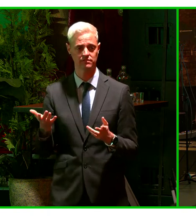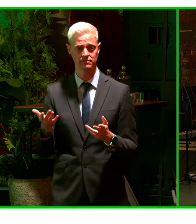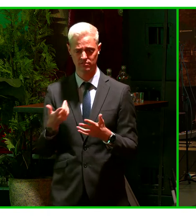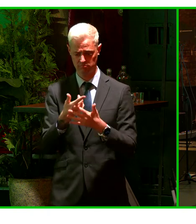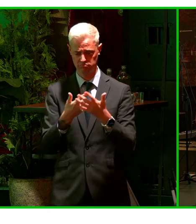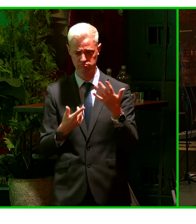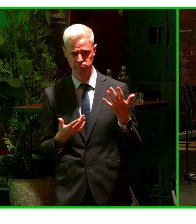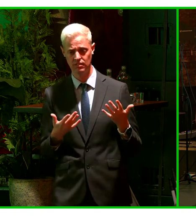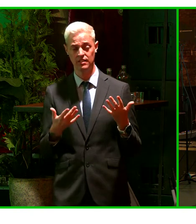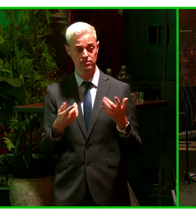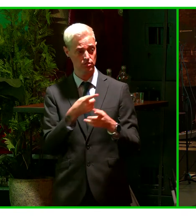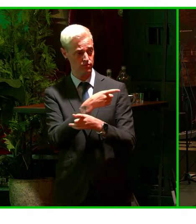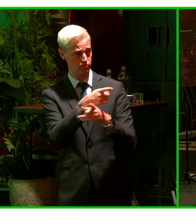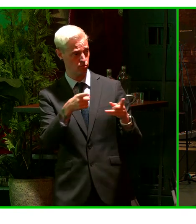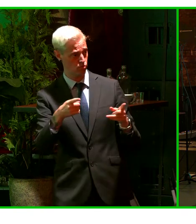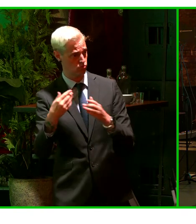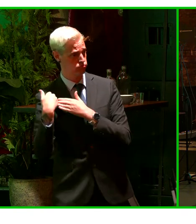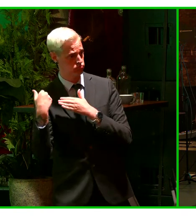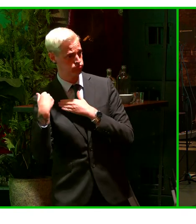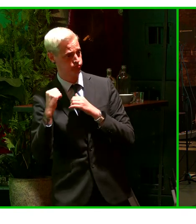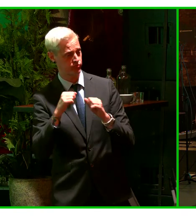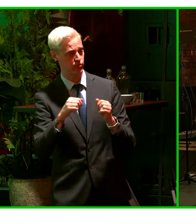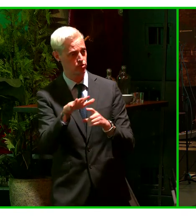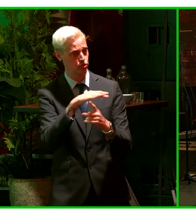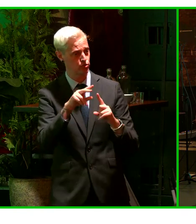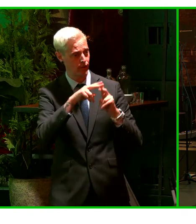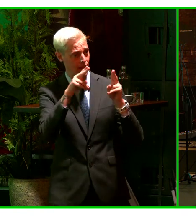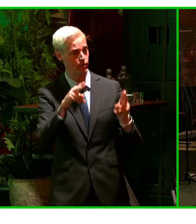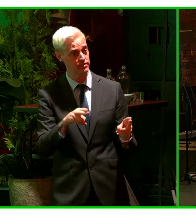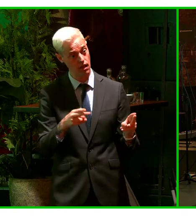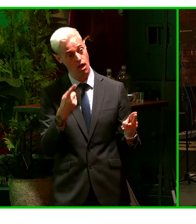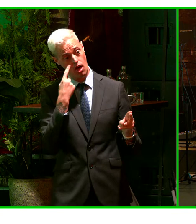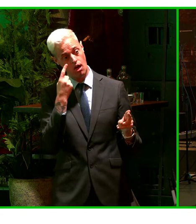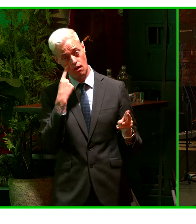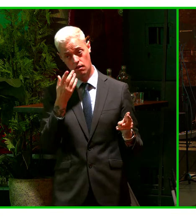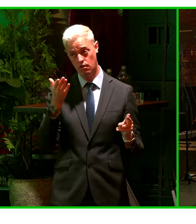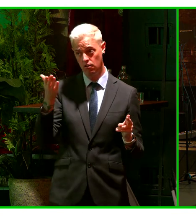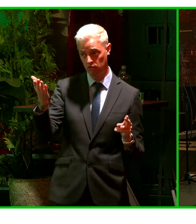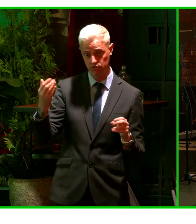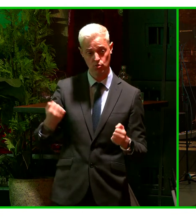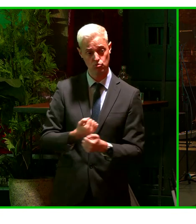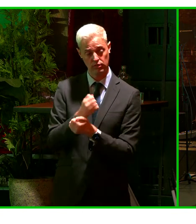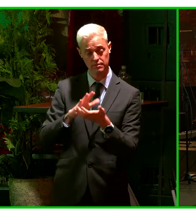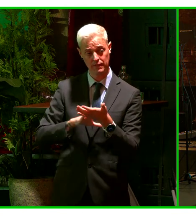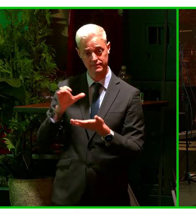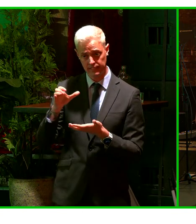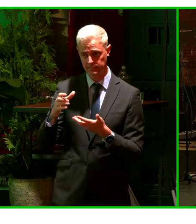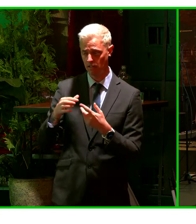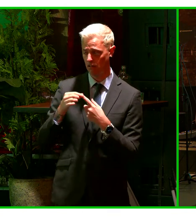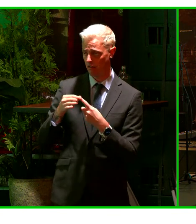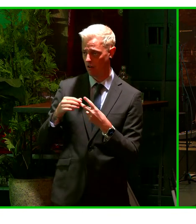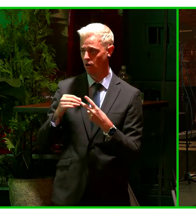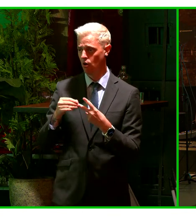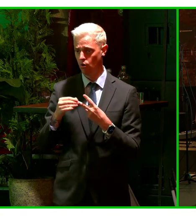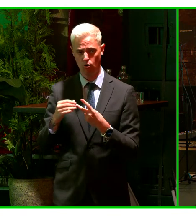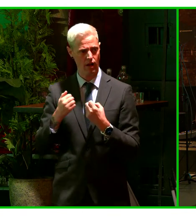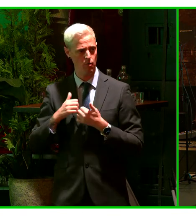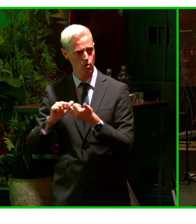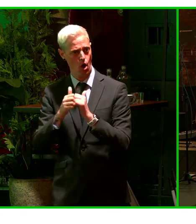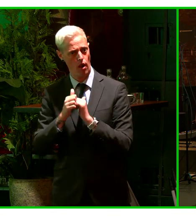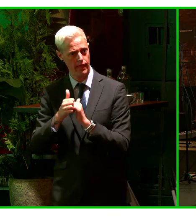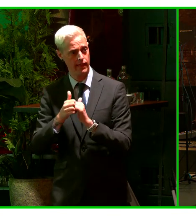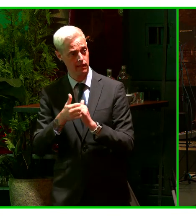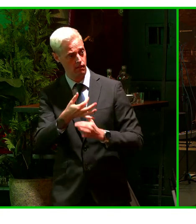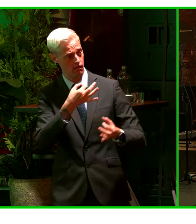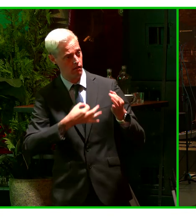from social housing organisations, please talk to Greater Manchester, talk to colleagues, because